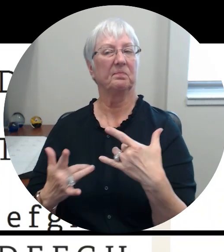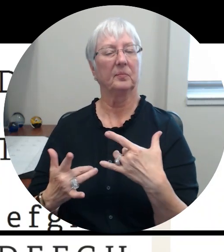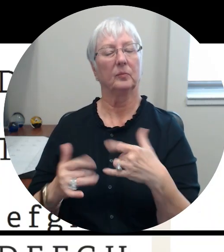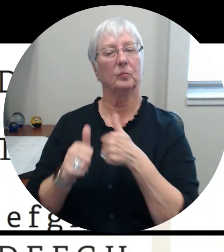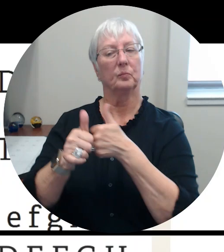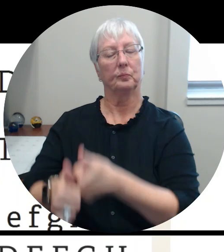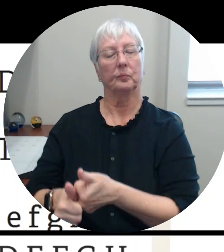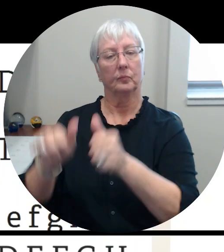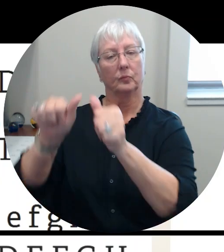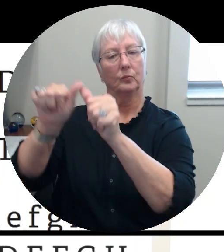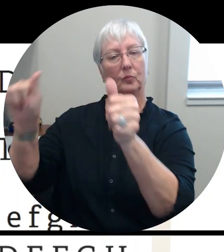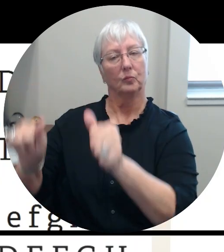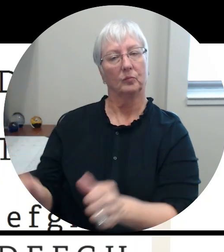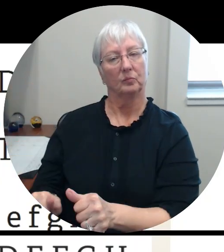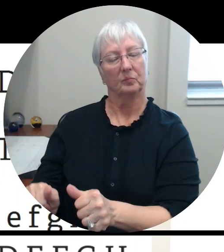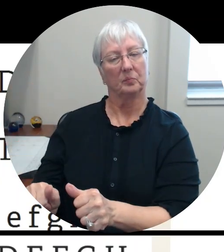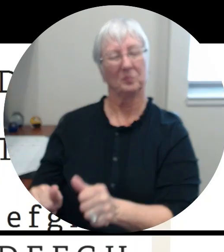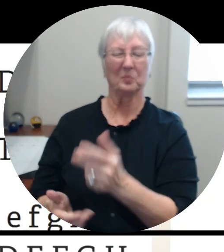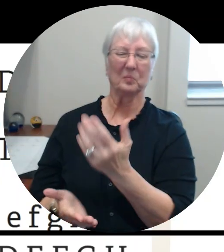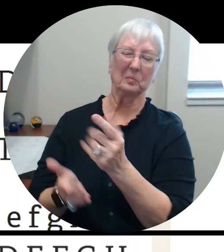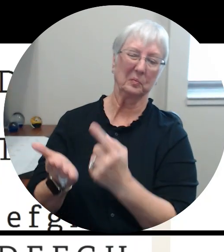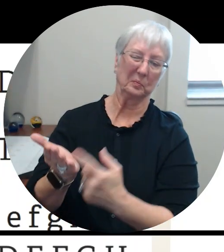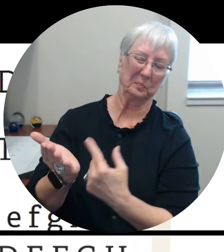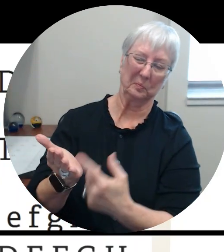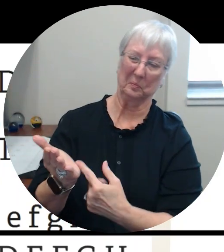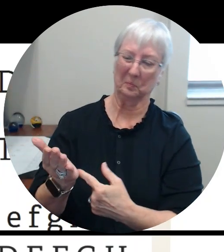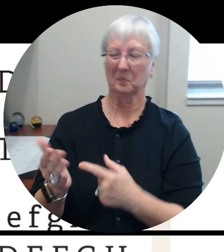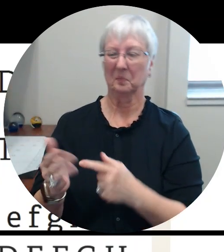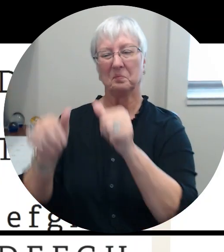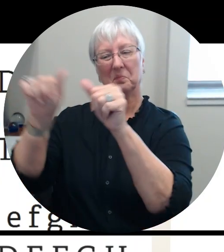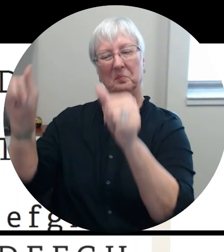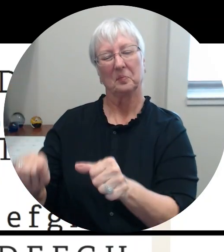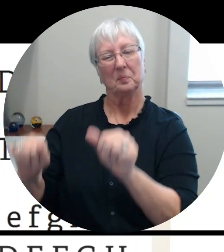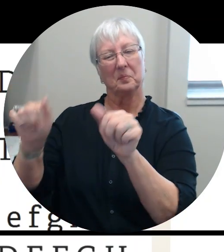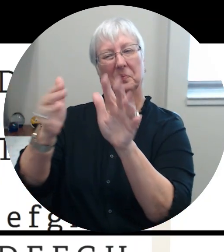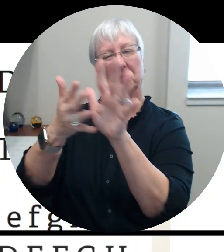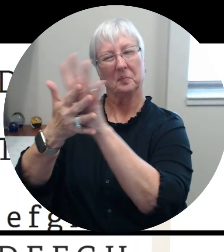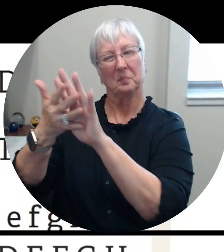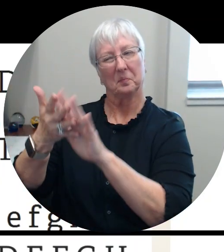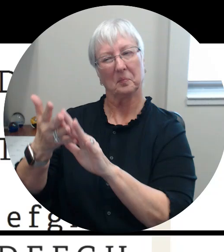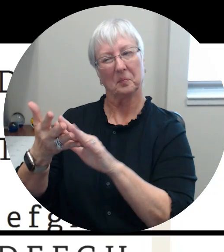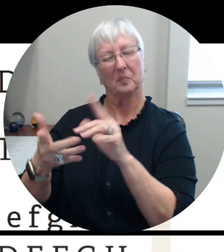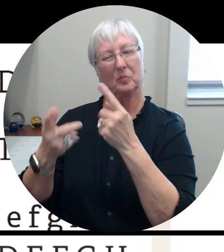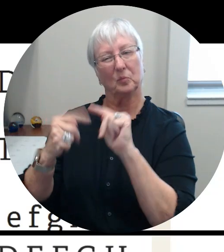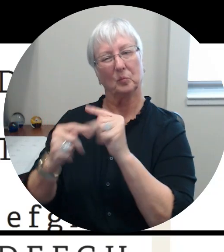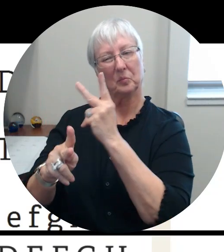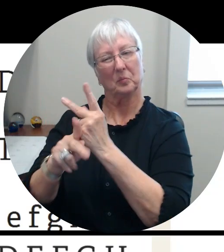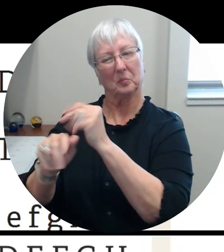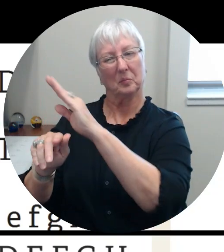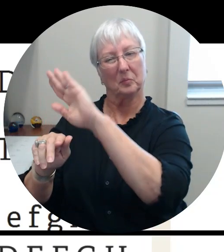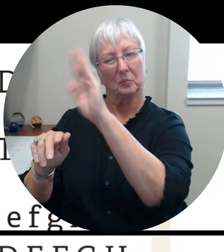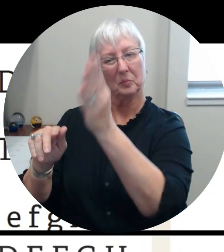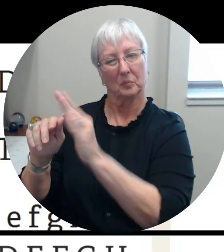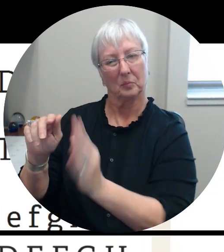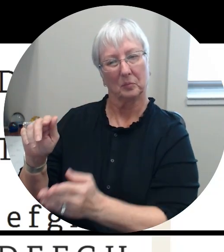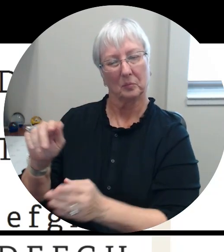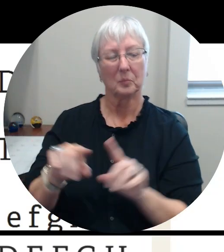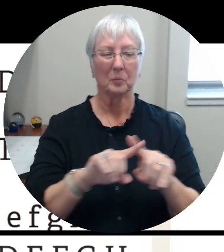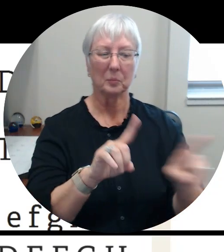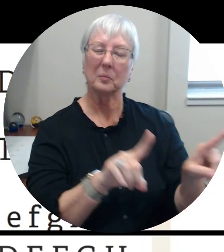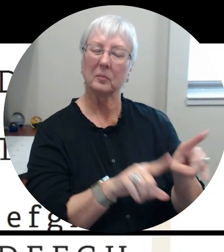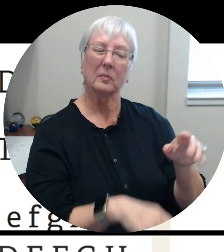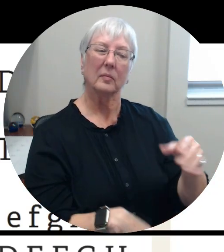at the result of thicker lines and blurred shapes while it's trying to hold on to those curves, while Microsoft's engines tend to favor the crispness of a